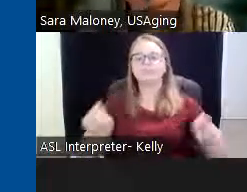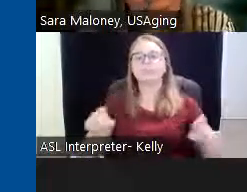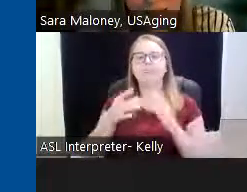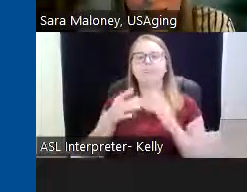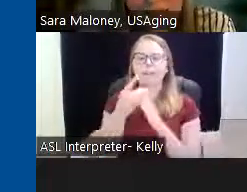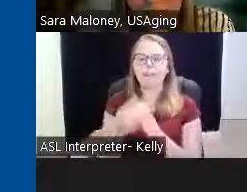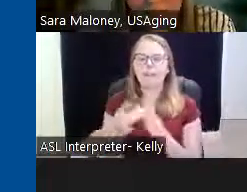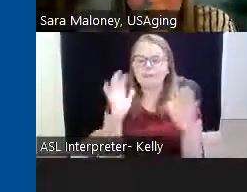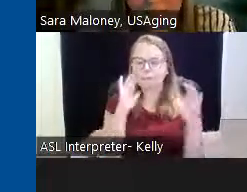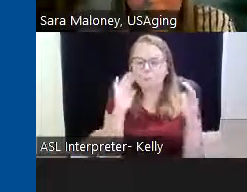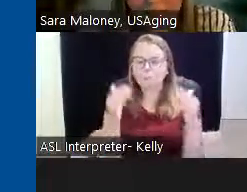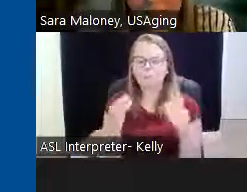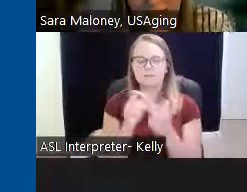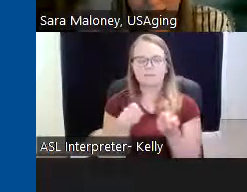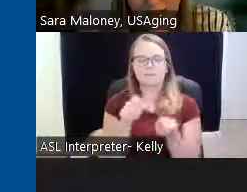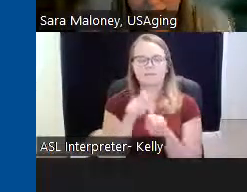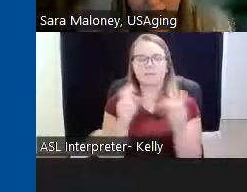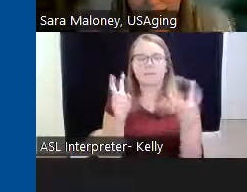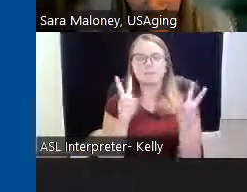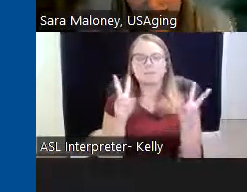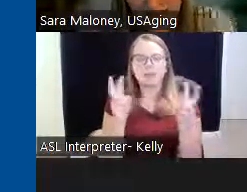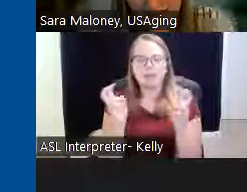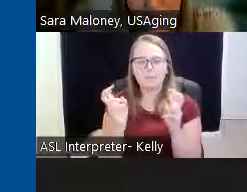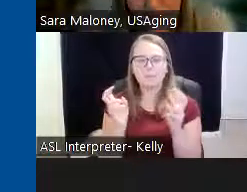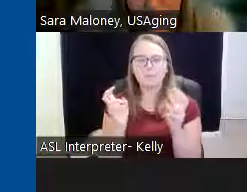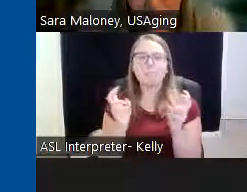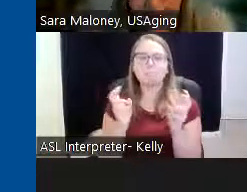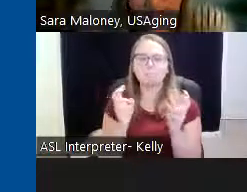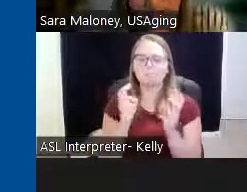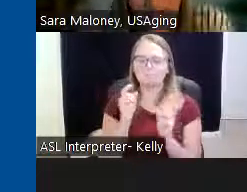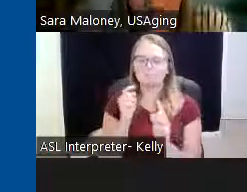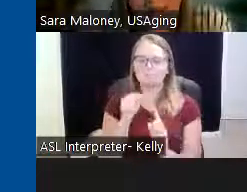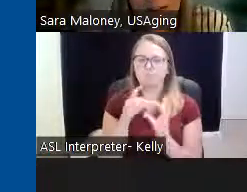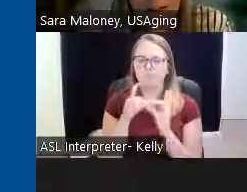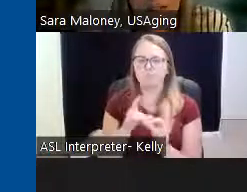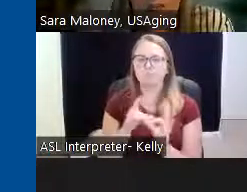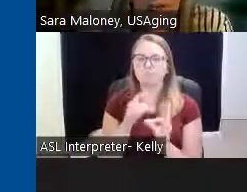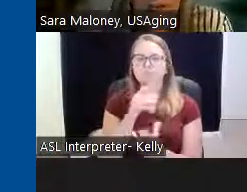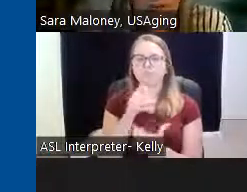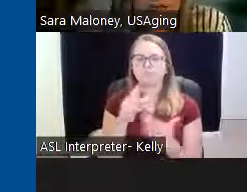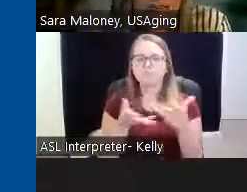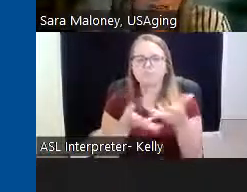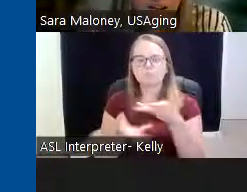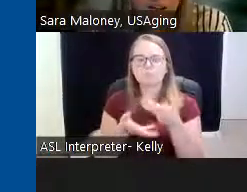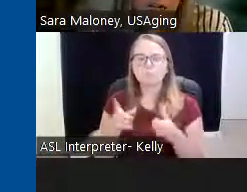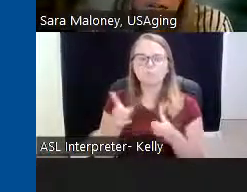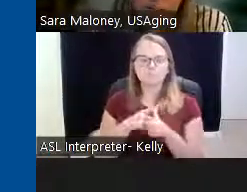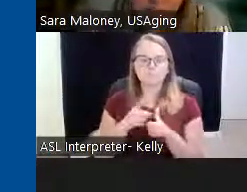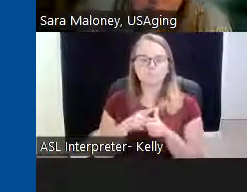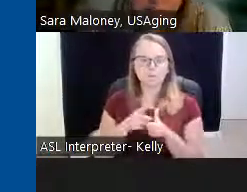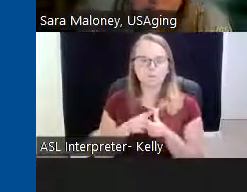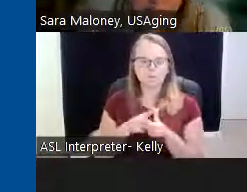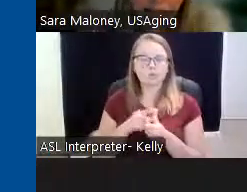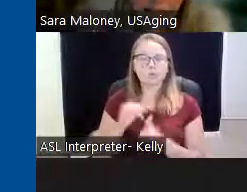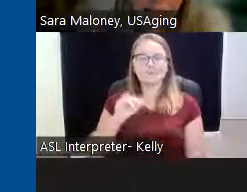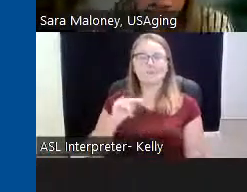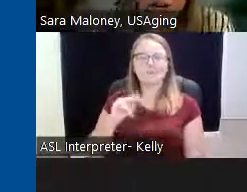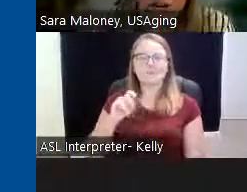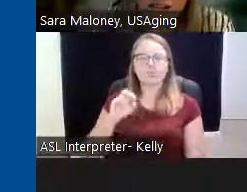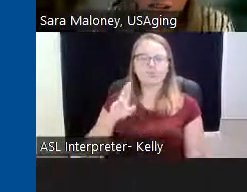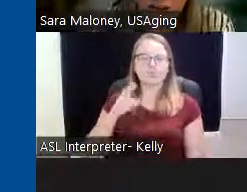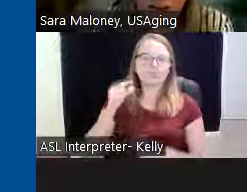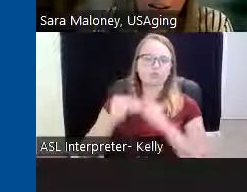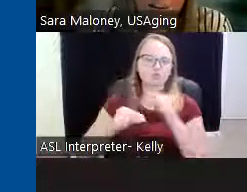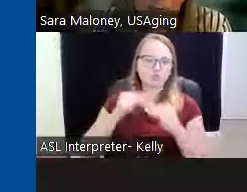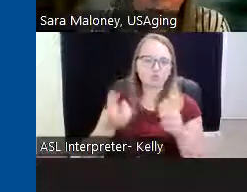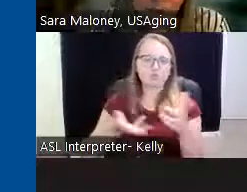on specific topic areas surrounding social engagement. The first will be intergenerational engagement, and we are